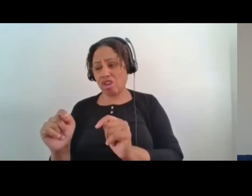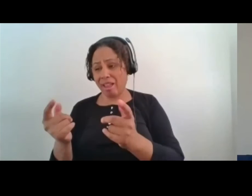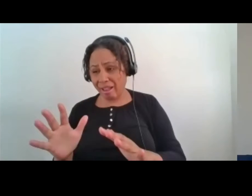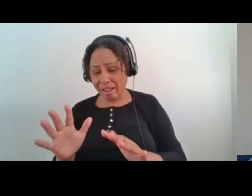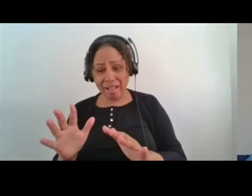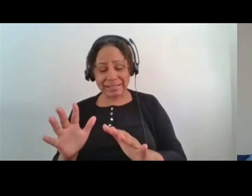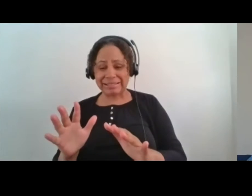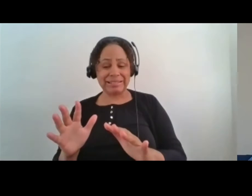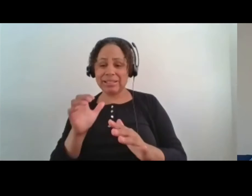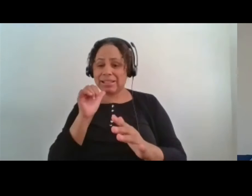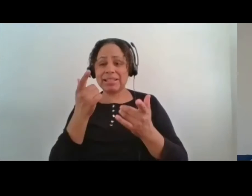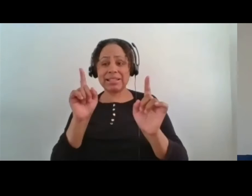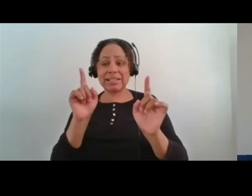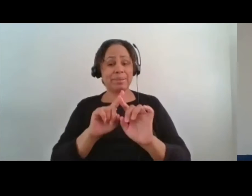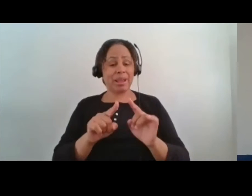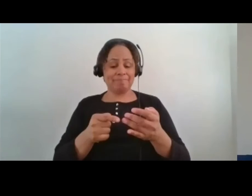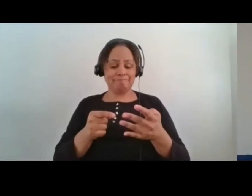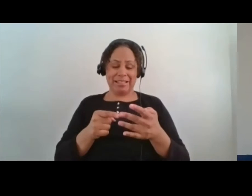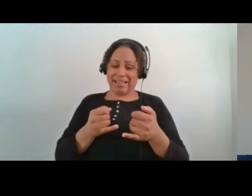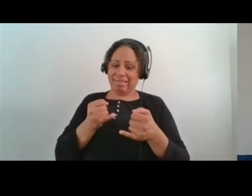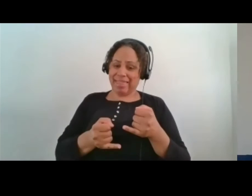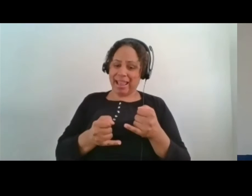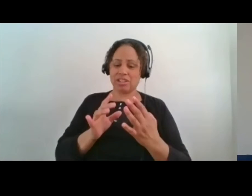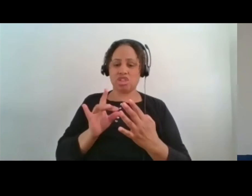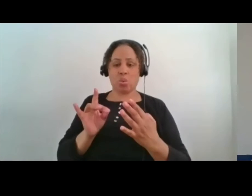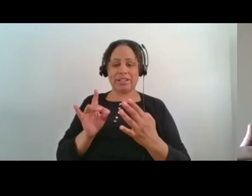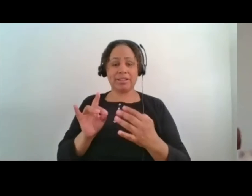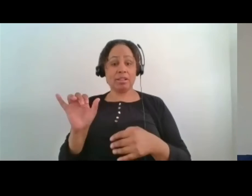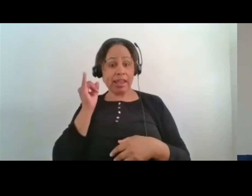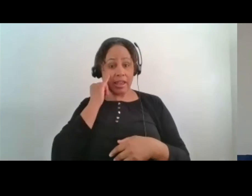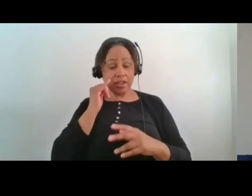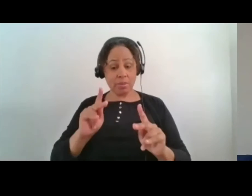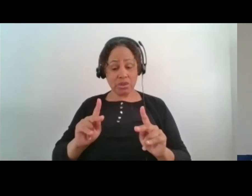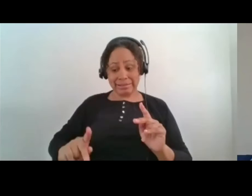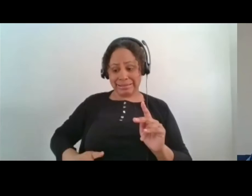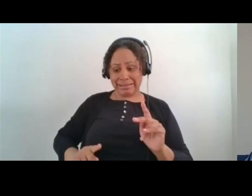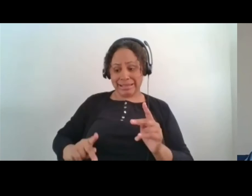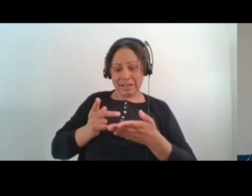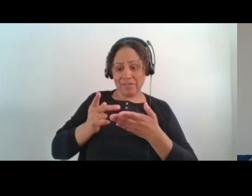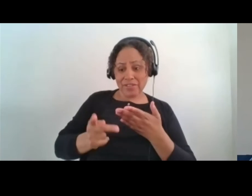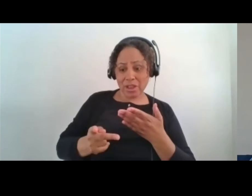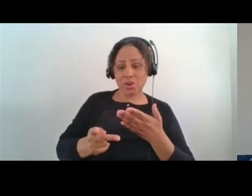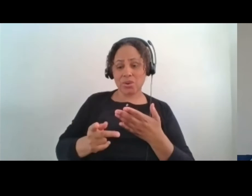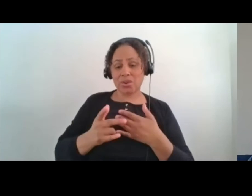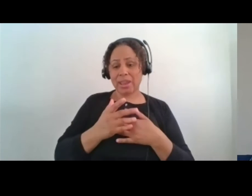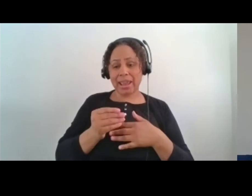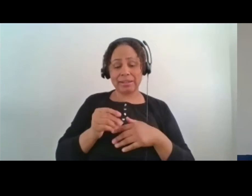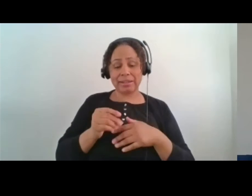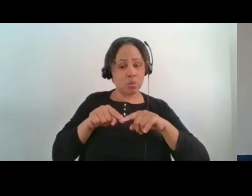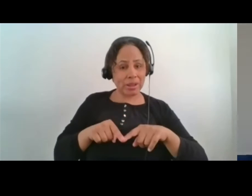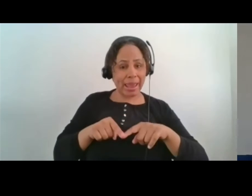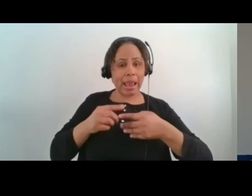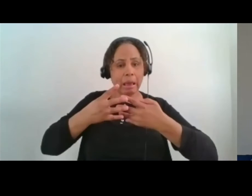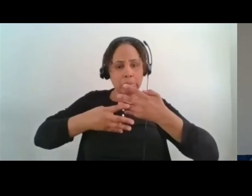somebody who is facing kidney failure, complete failure, where they are completely reliant on dialysis. Dialysis is not really